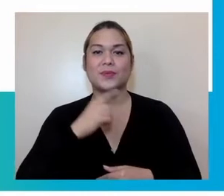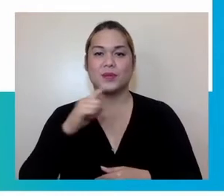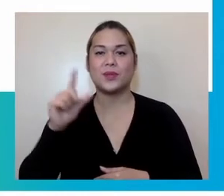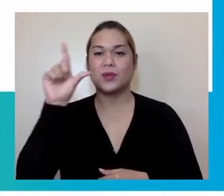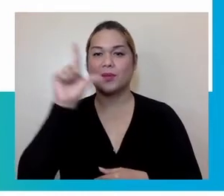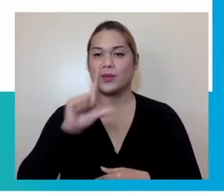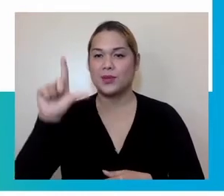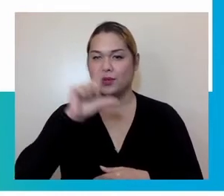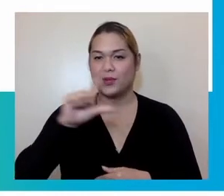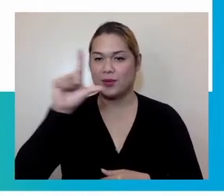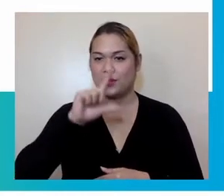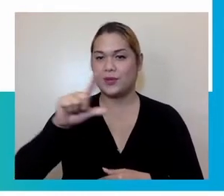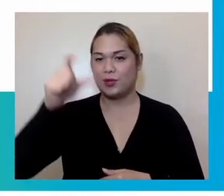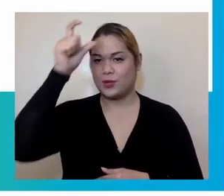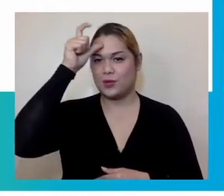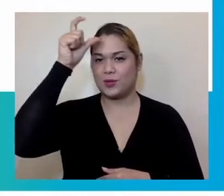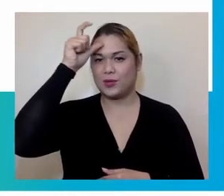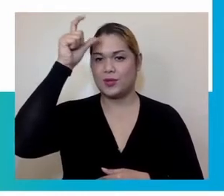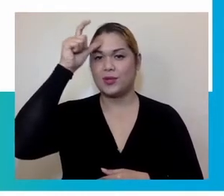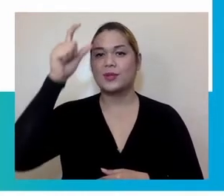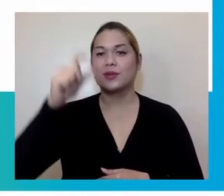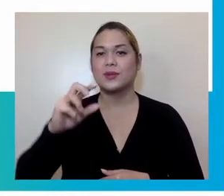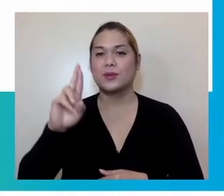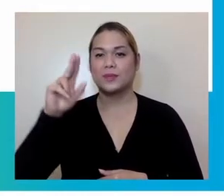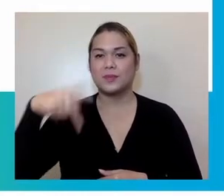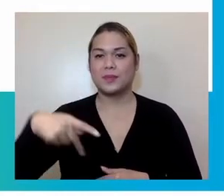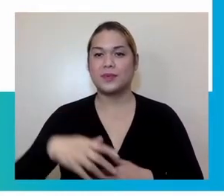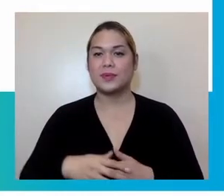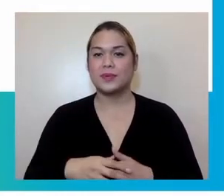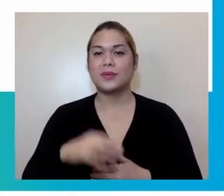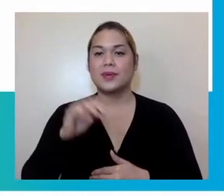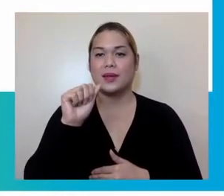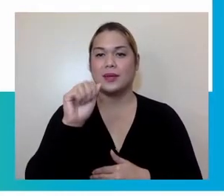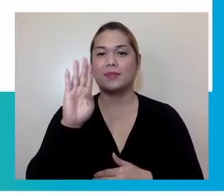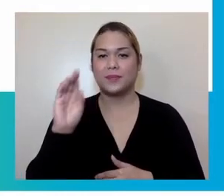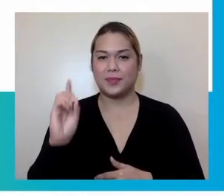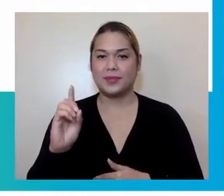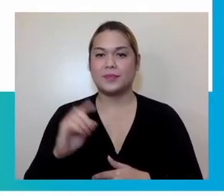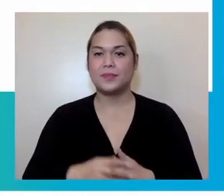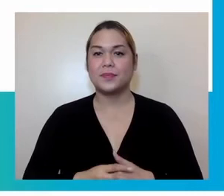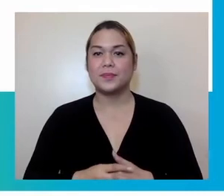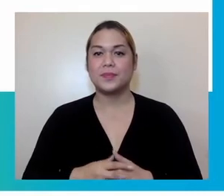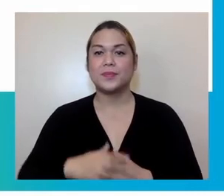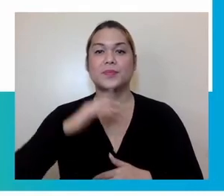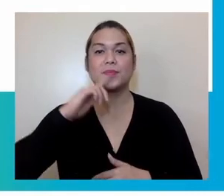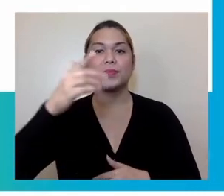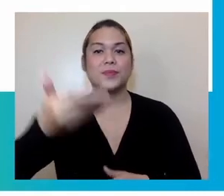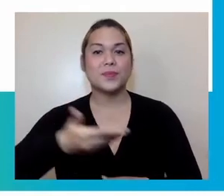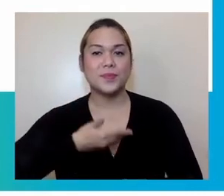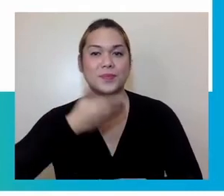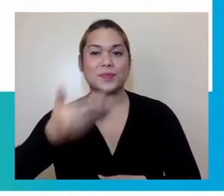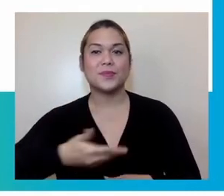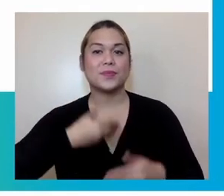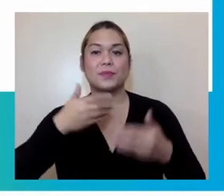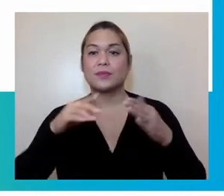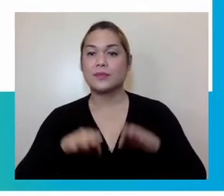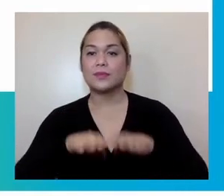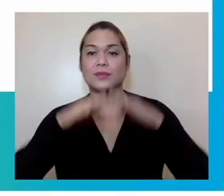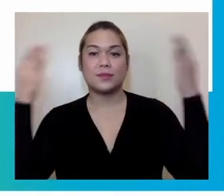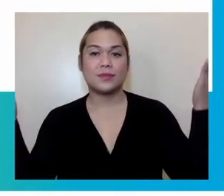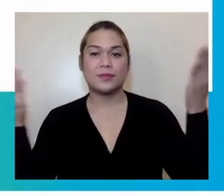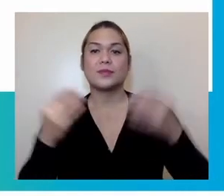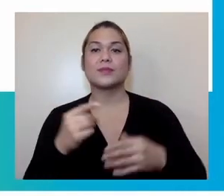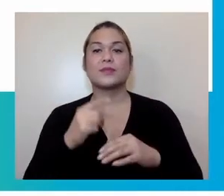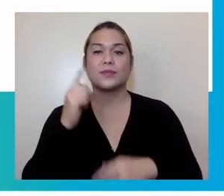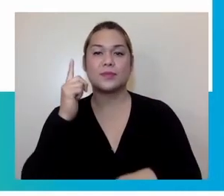Asian Development Bank. I'd like to invite him to provide an opening statement for this session to introduce more about the